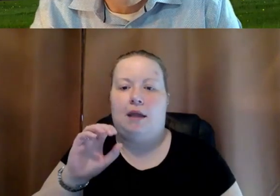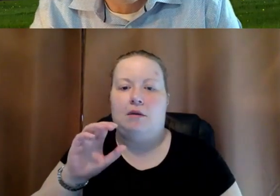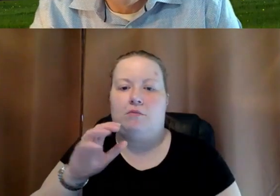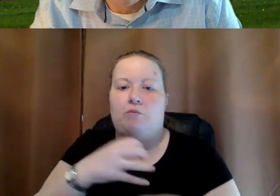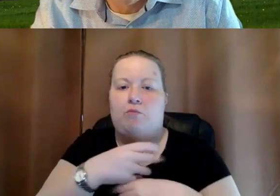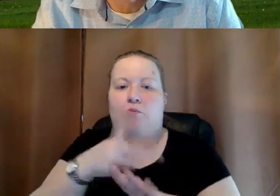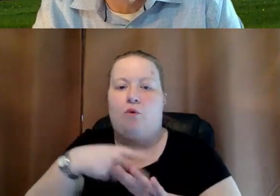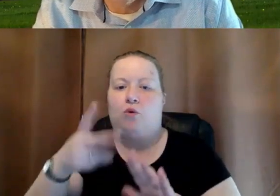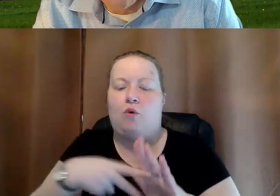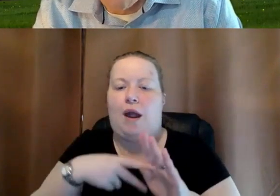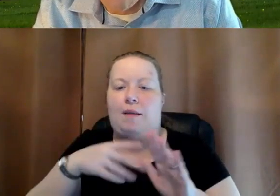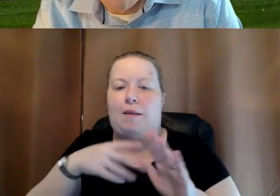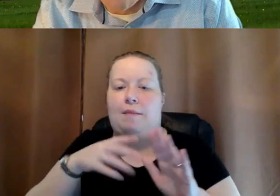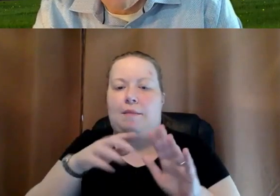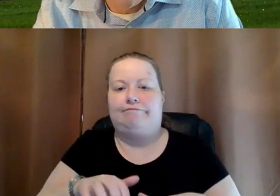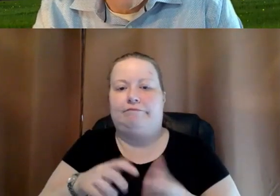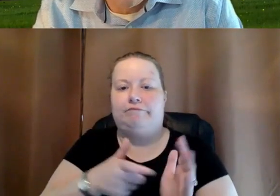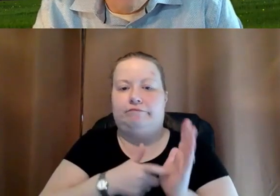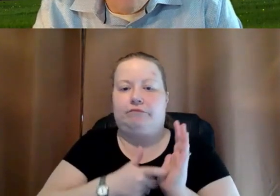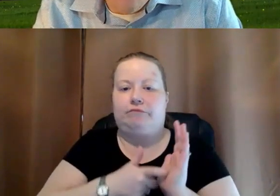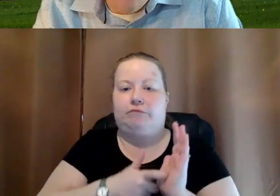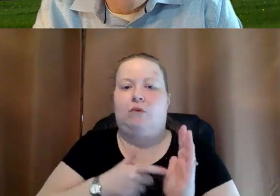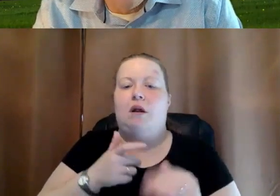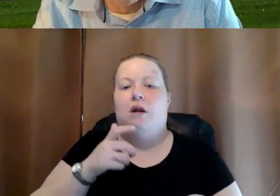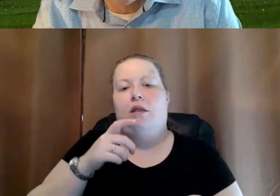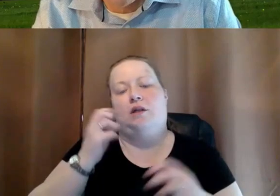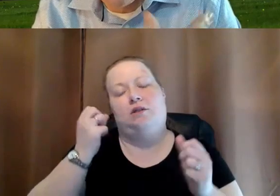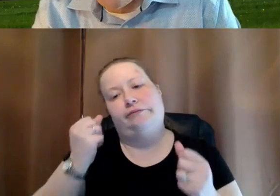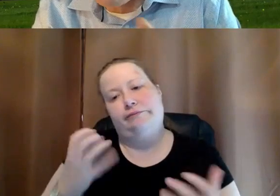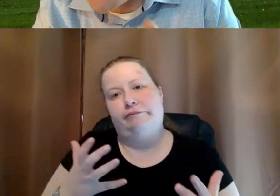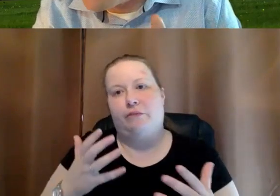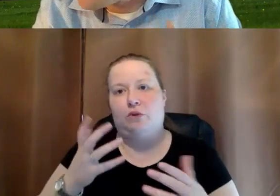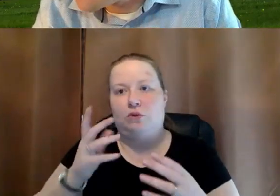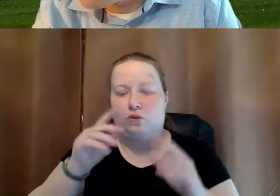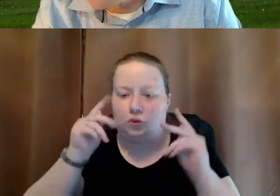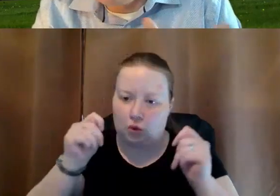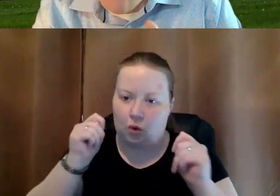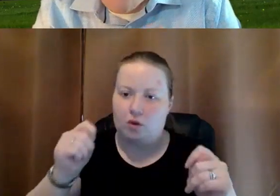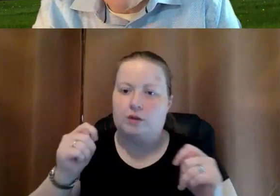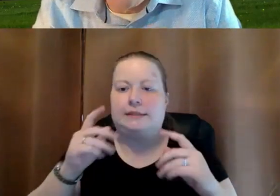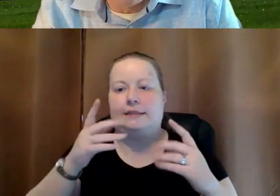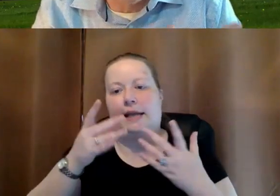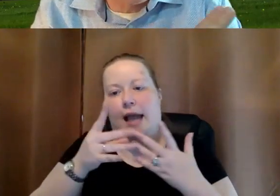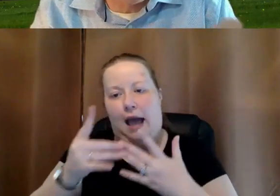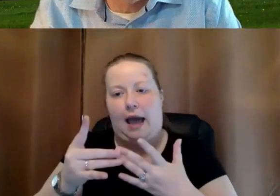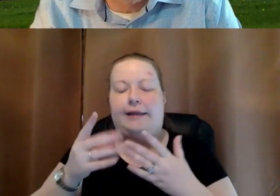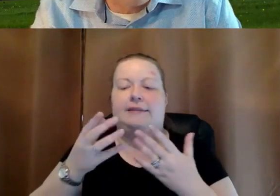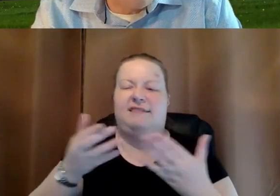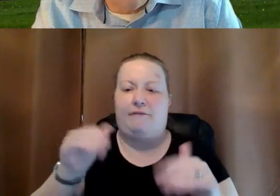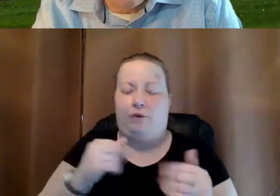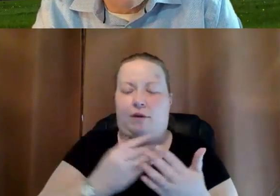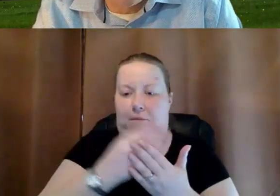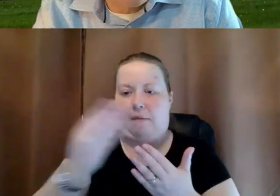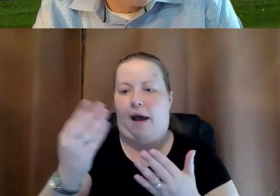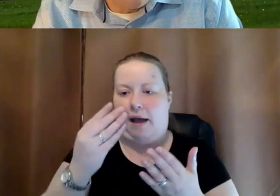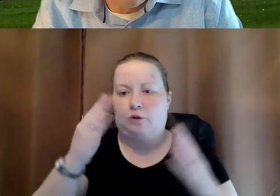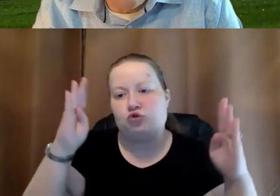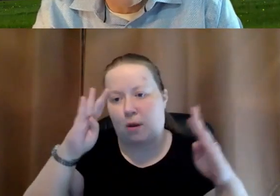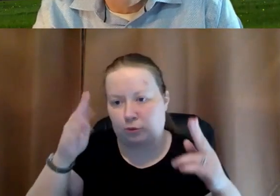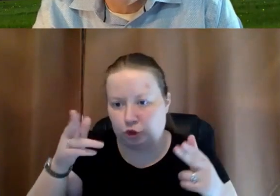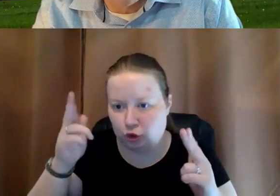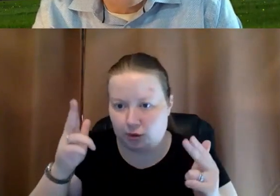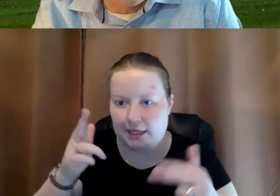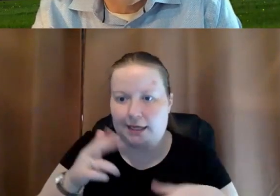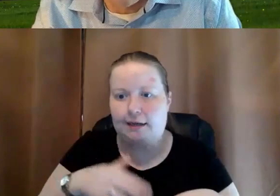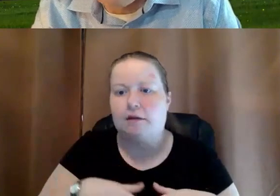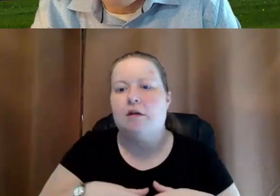amount of resources and tutorials and guides, as well as stuff you can buy to go with it. Troubleshooting guides.